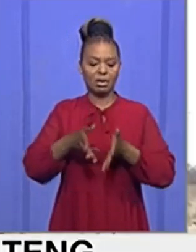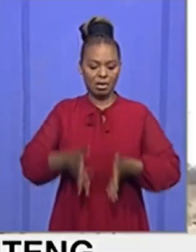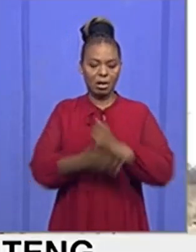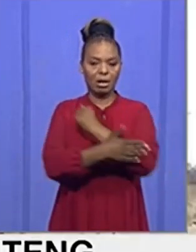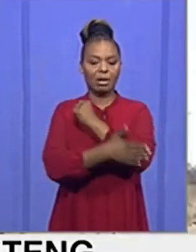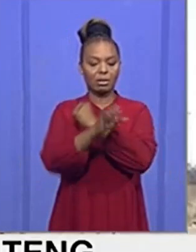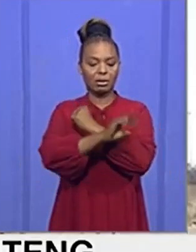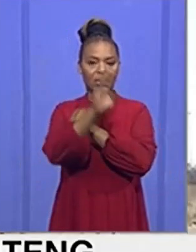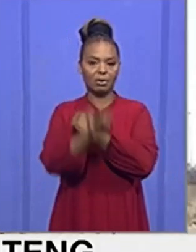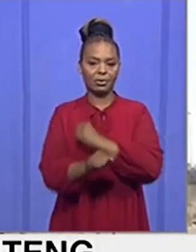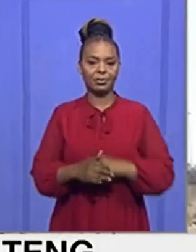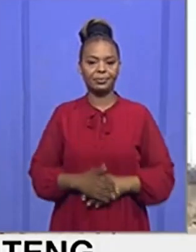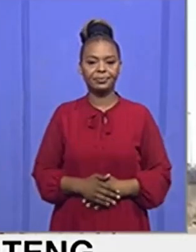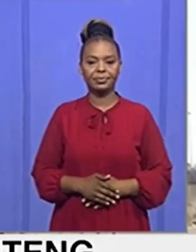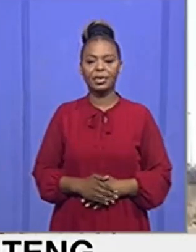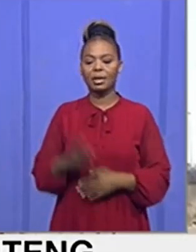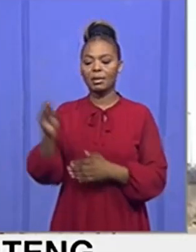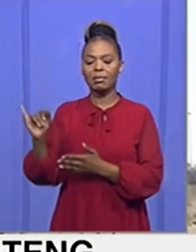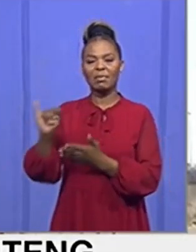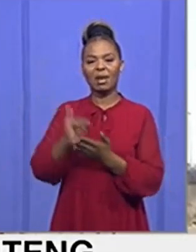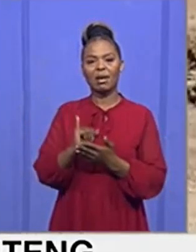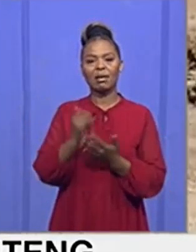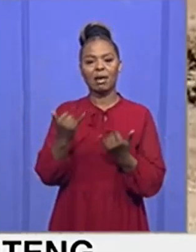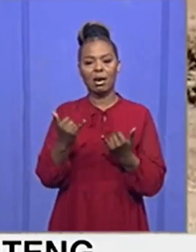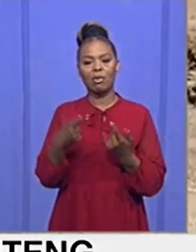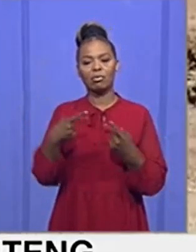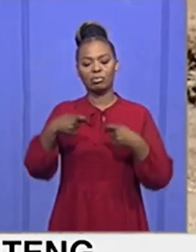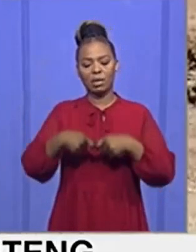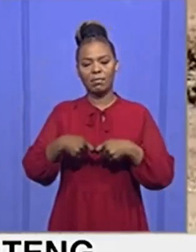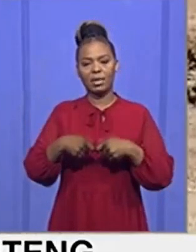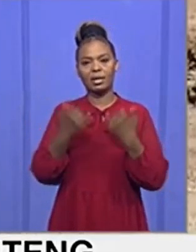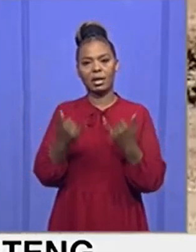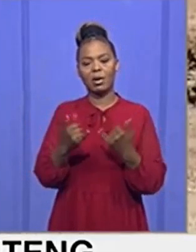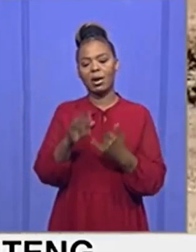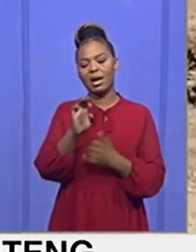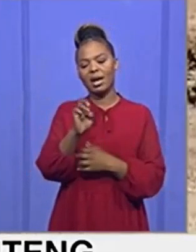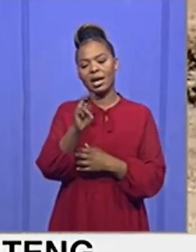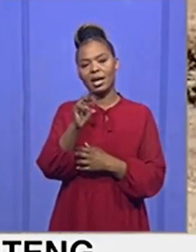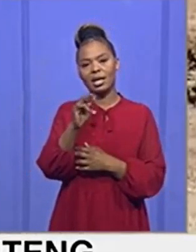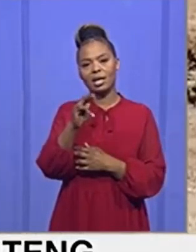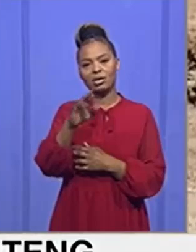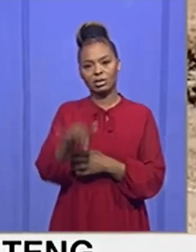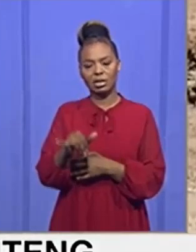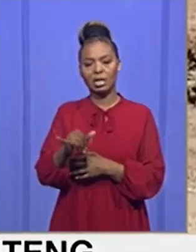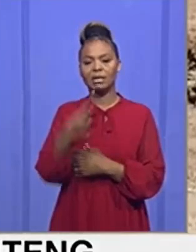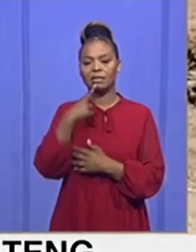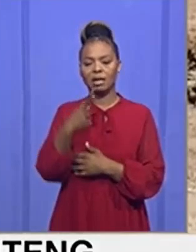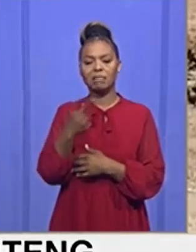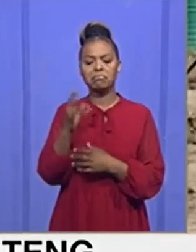rona. Batsamaisi ba Renegen ba re ba ntse ba amogela tshegetso e ntsi go tswa kwa pusong ya province ya